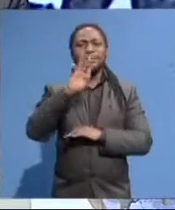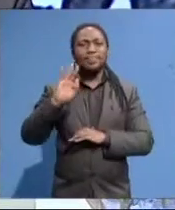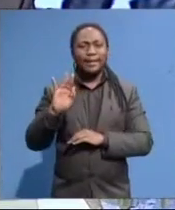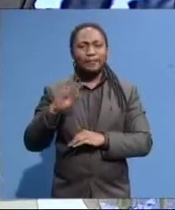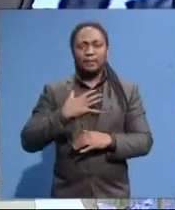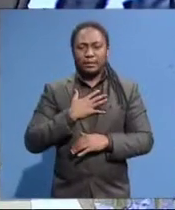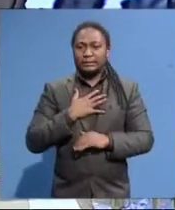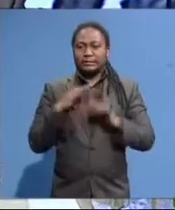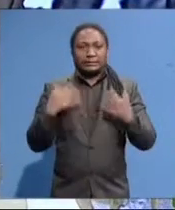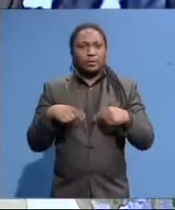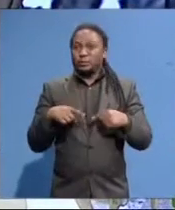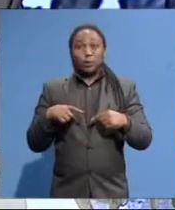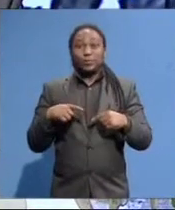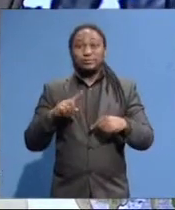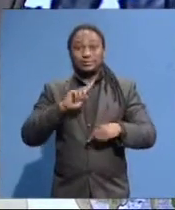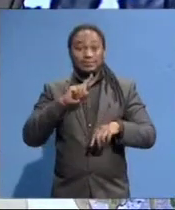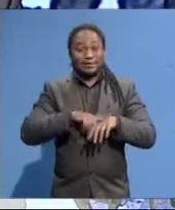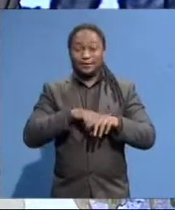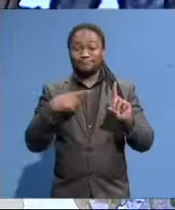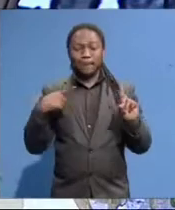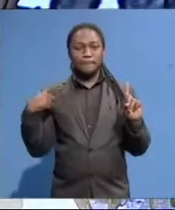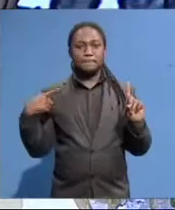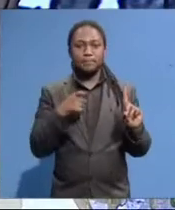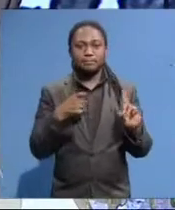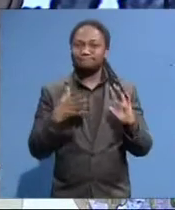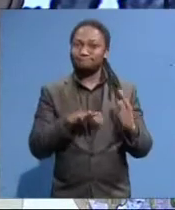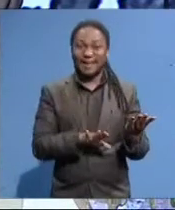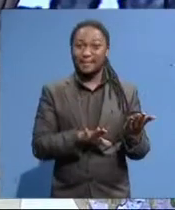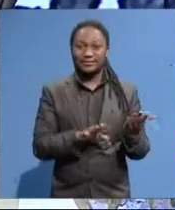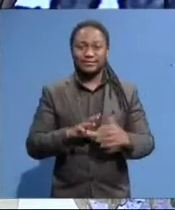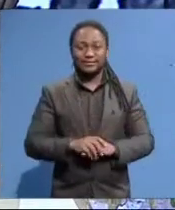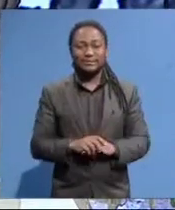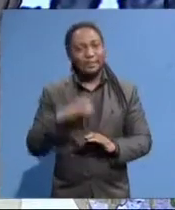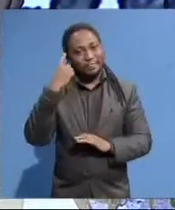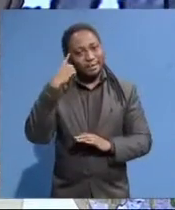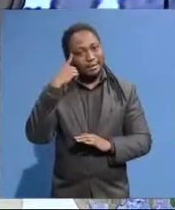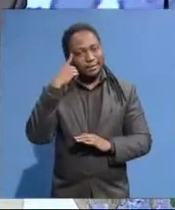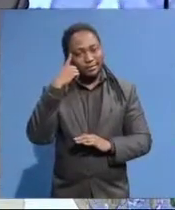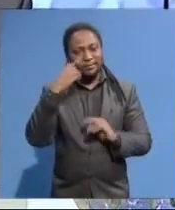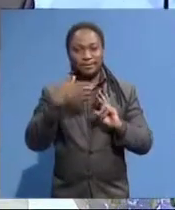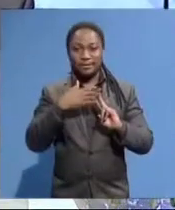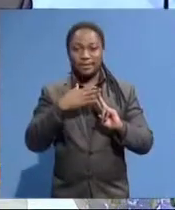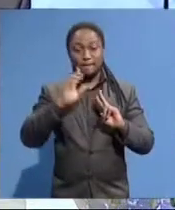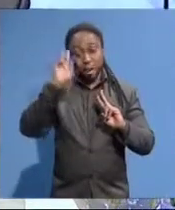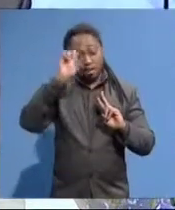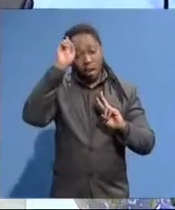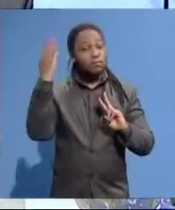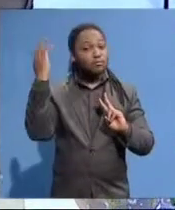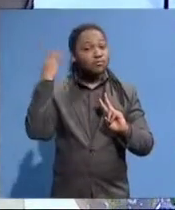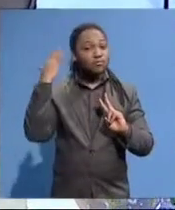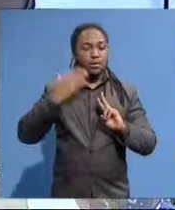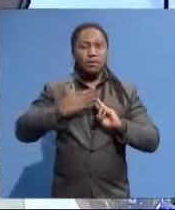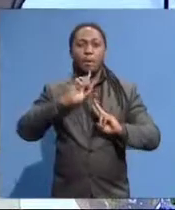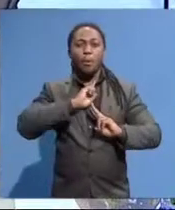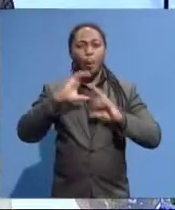our heart when Chris Hani was assassinated in this country. And I think Nelson Mandela at that time, through the power